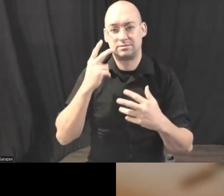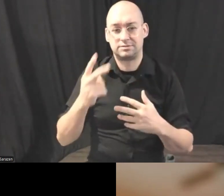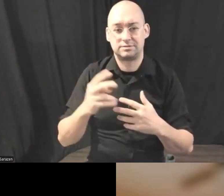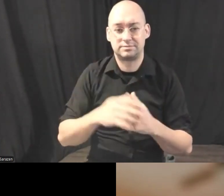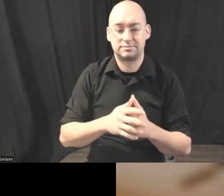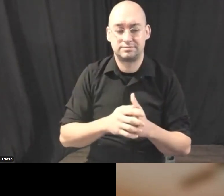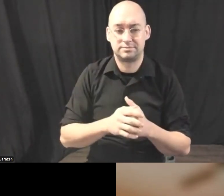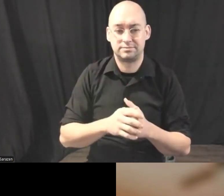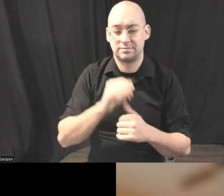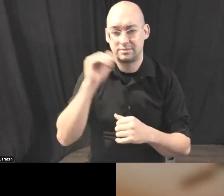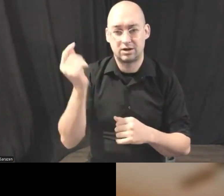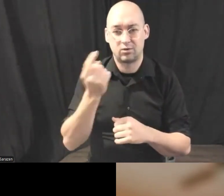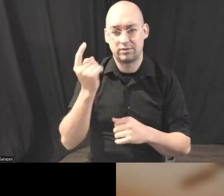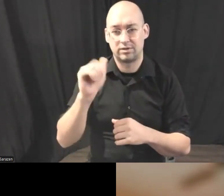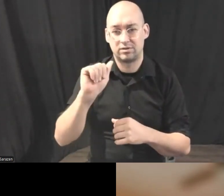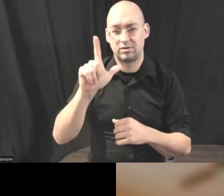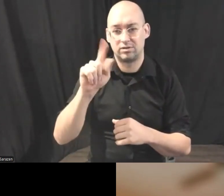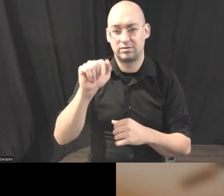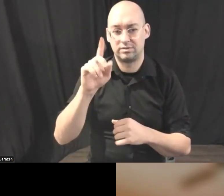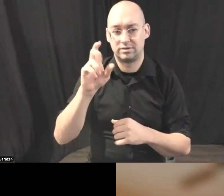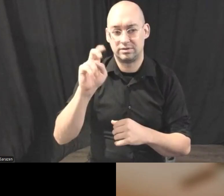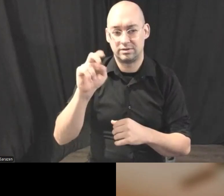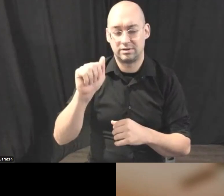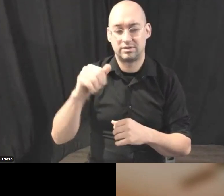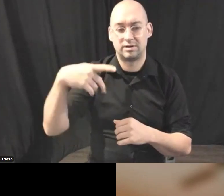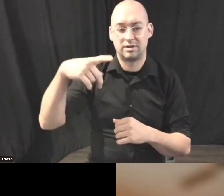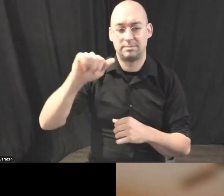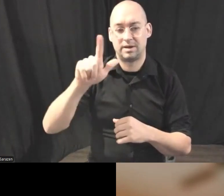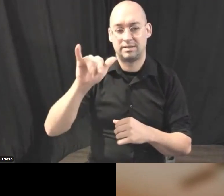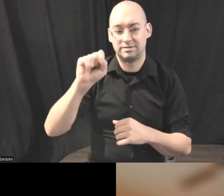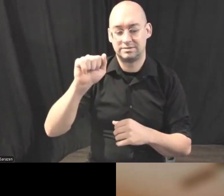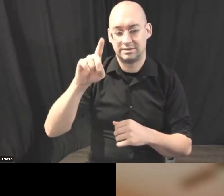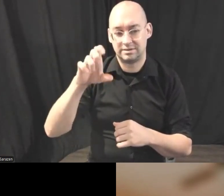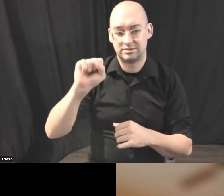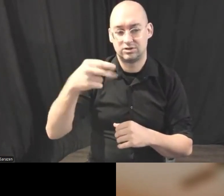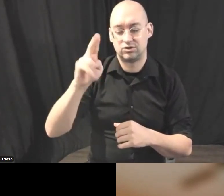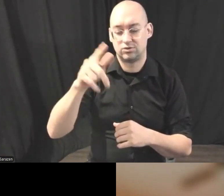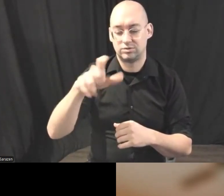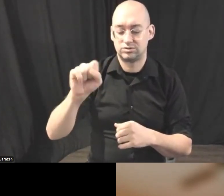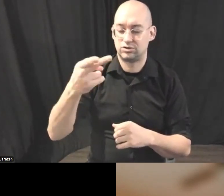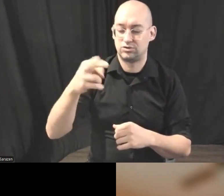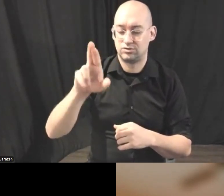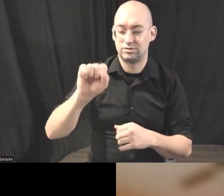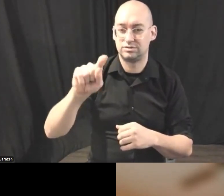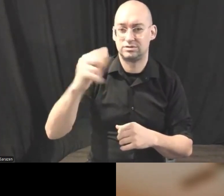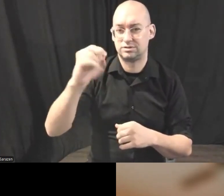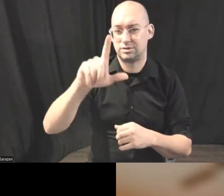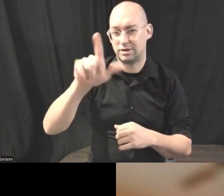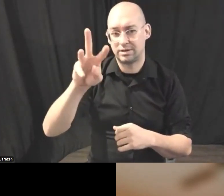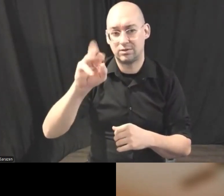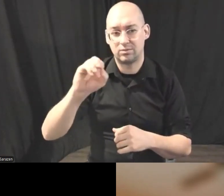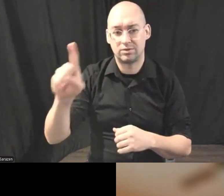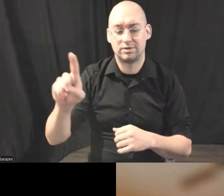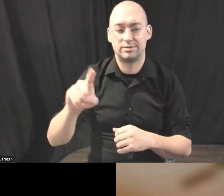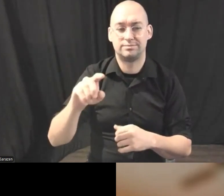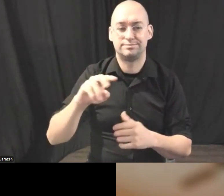just Altadena, but the Palisades, Hughes, Hearst, you know, Hollywood. I mean, I